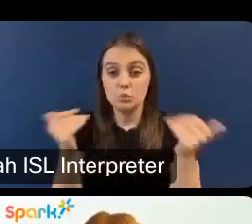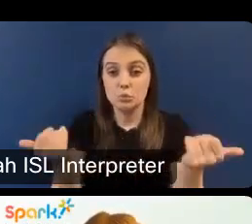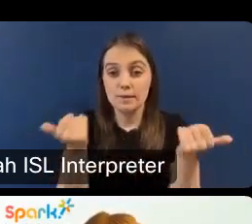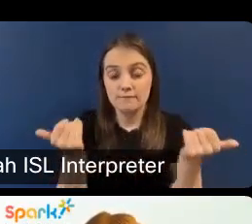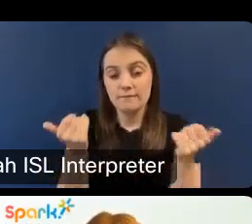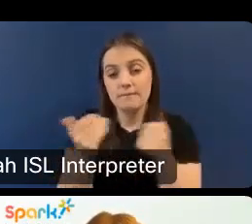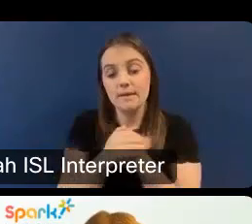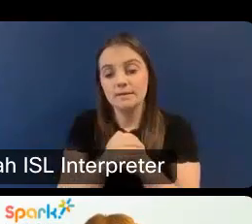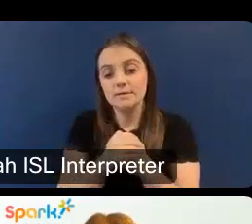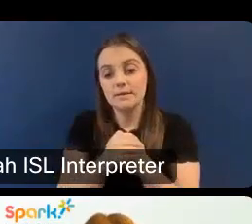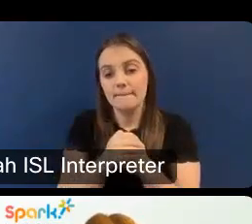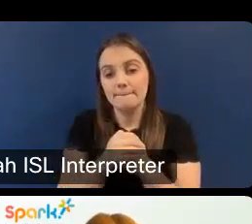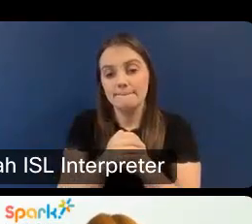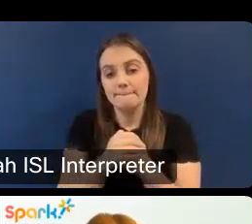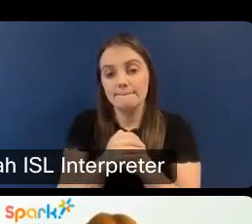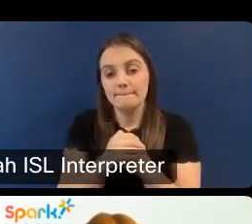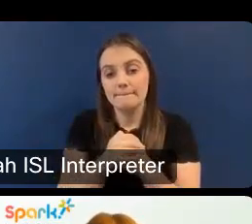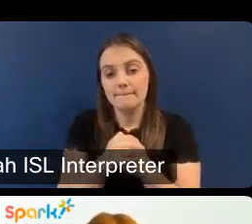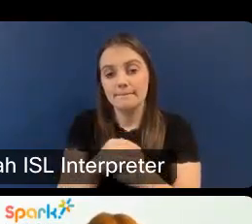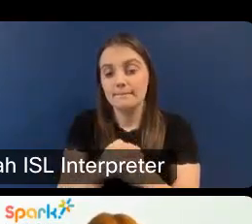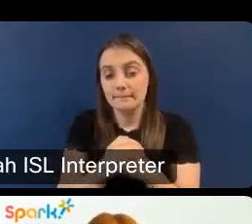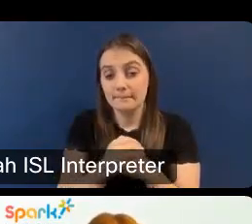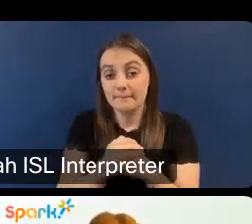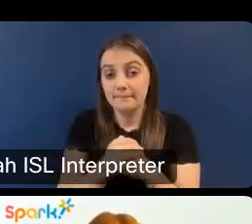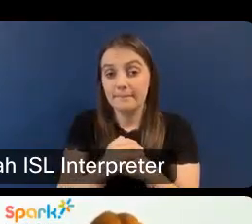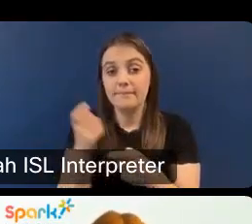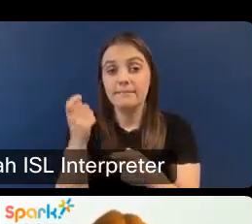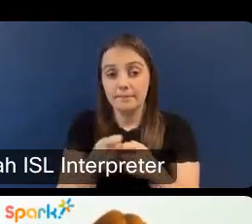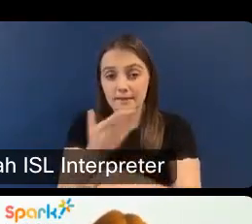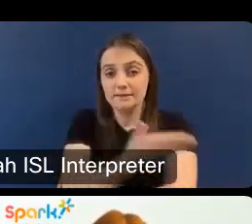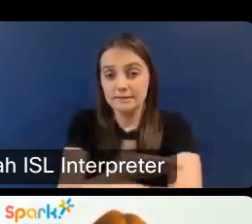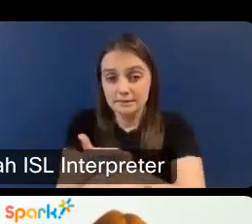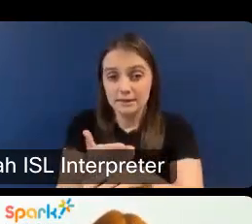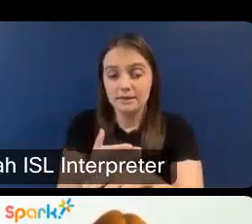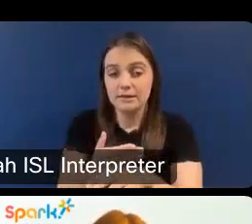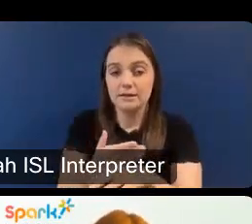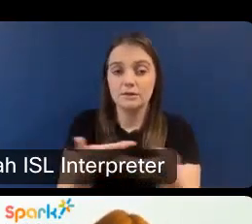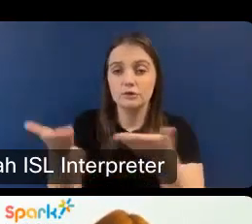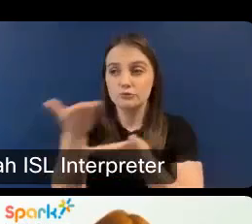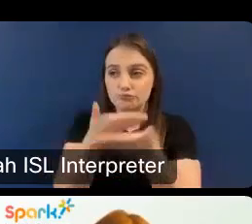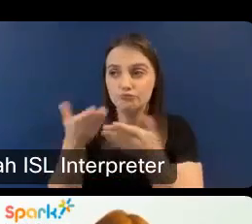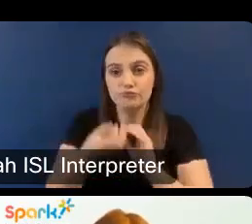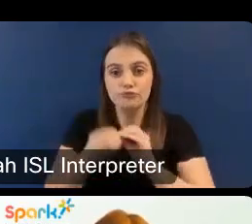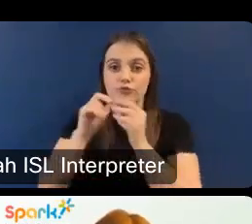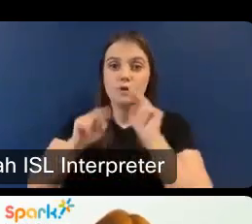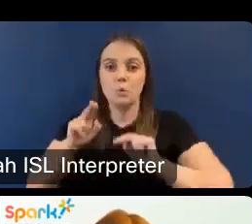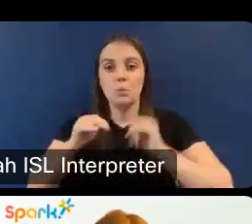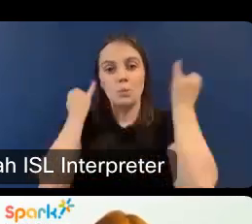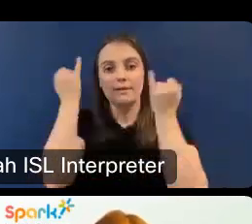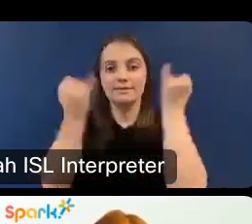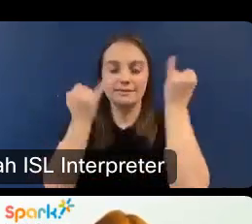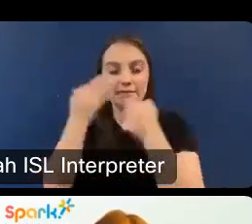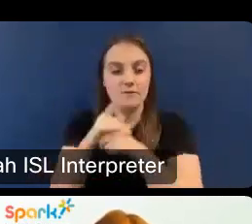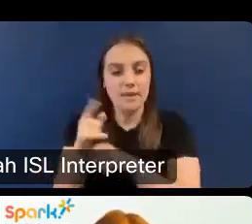problem becomes. And then you can start to kind of, let's say, ideate on that and generate the ideas, but informed